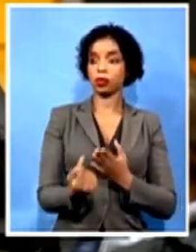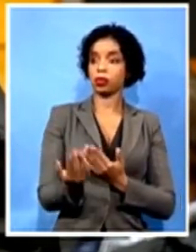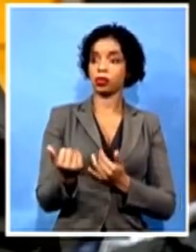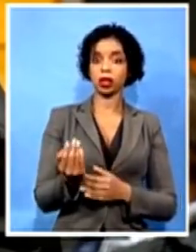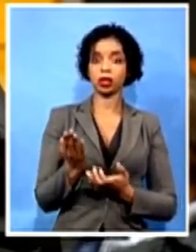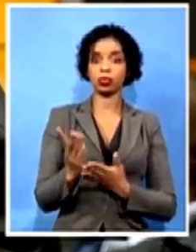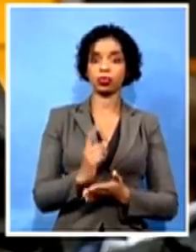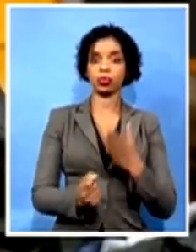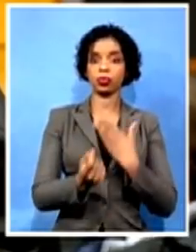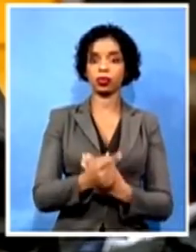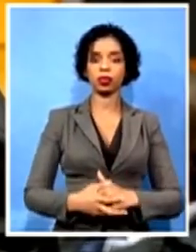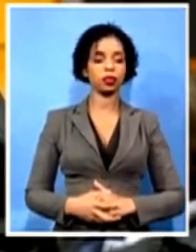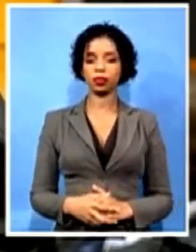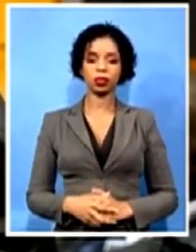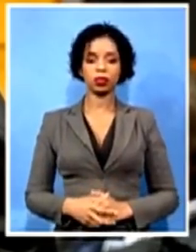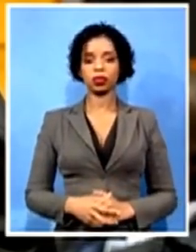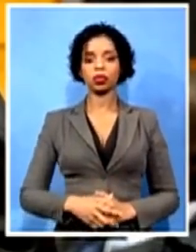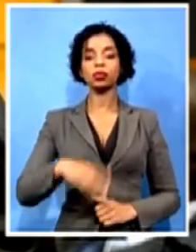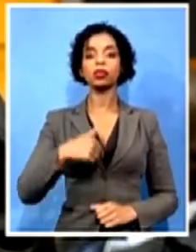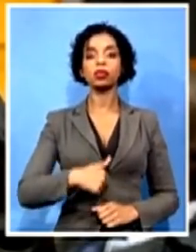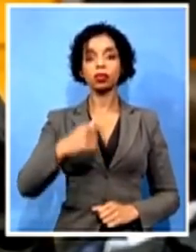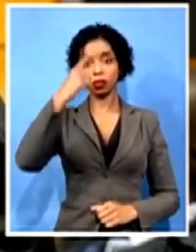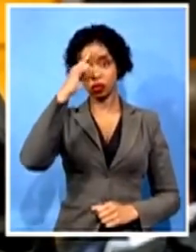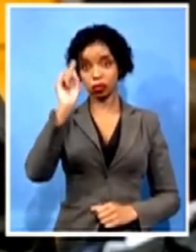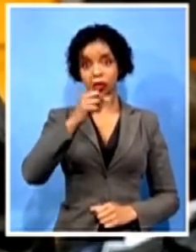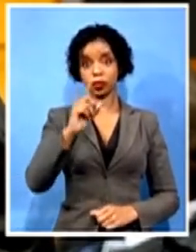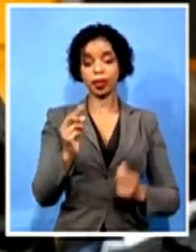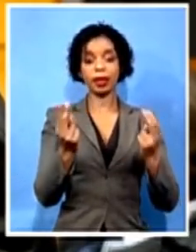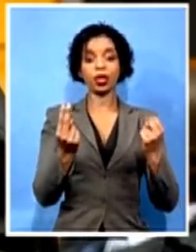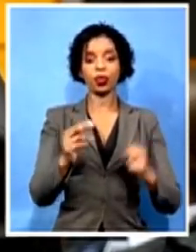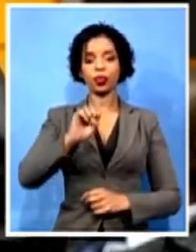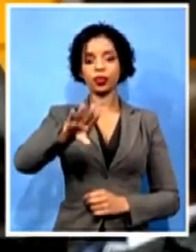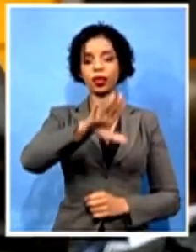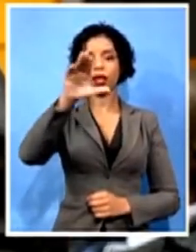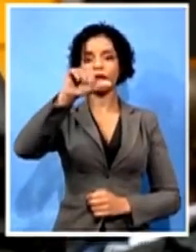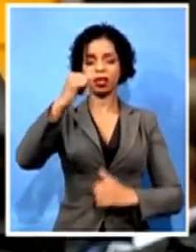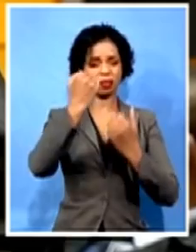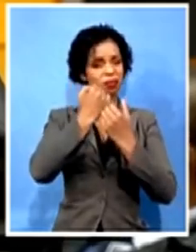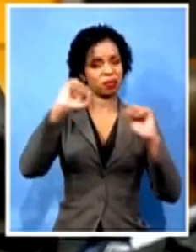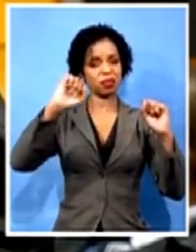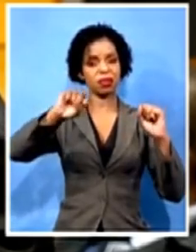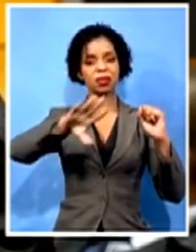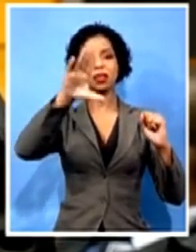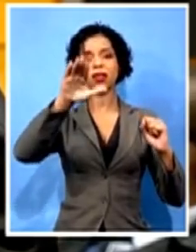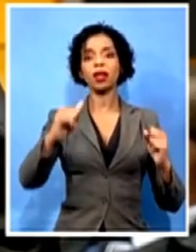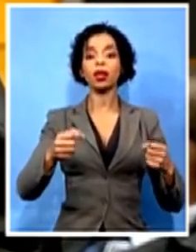South Africa and in a democratic South Africa, and with the way things are at the moment, you expect a lot more